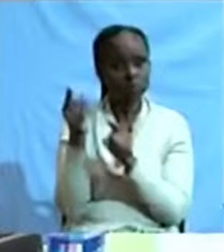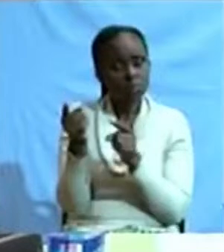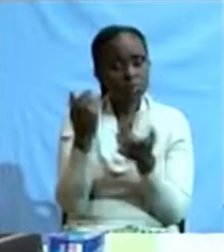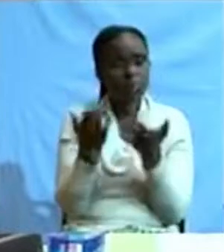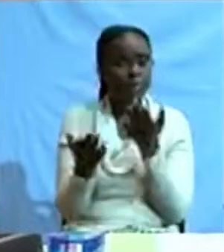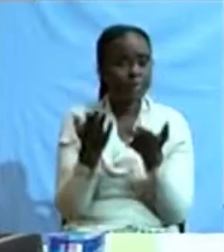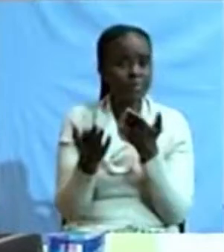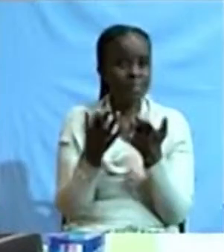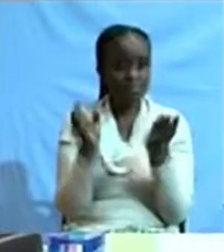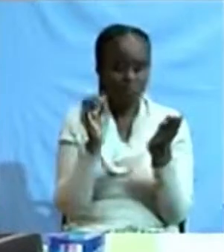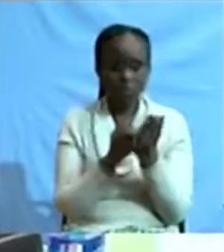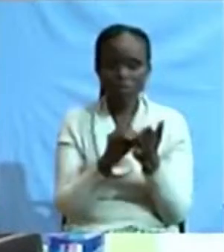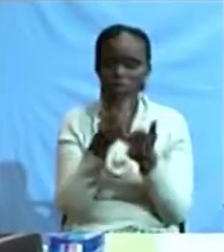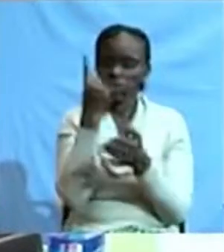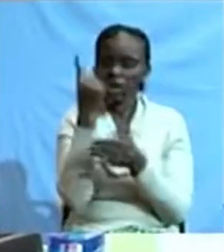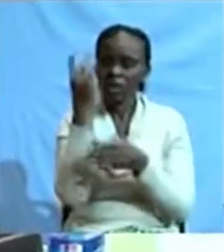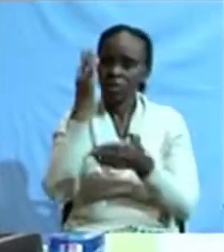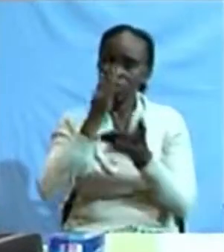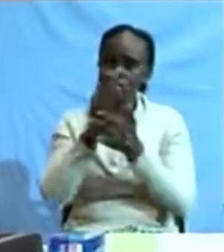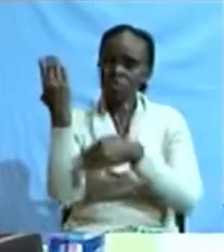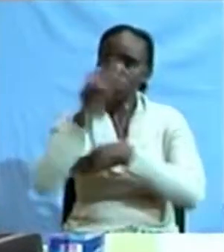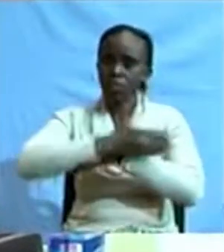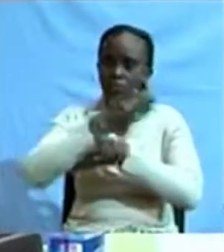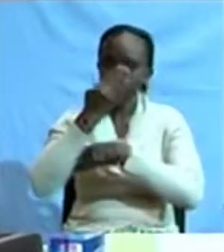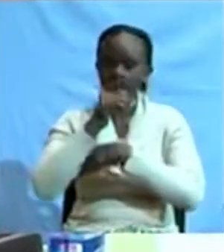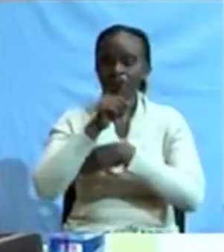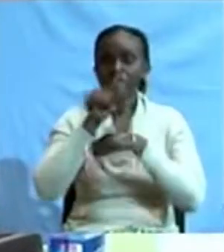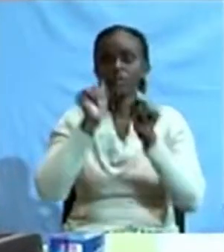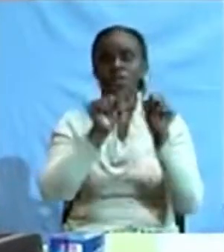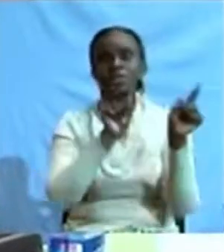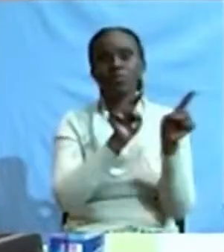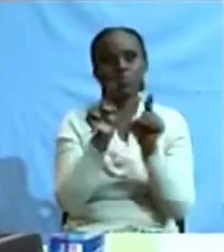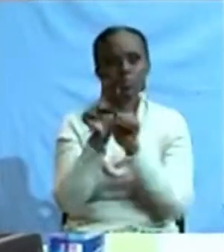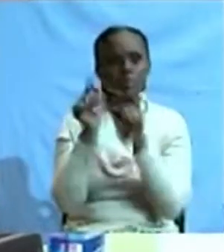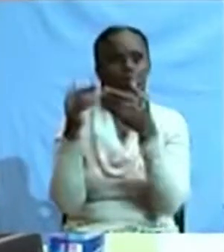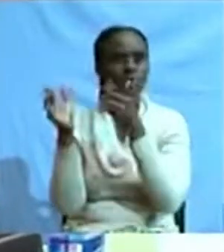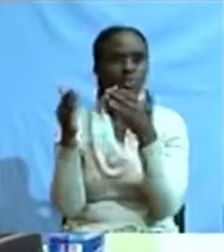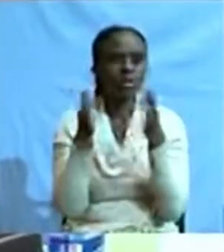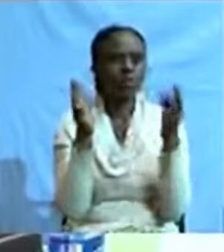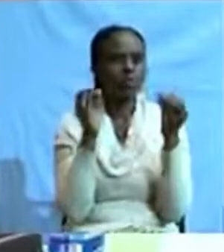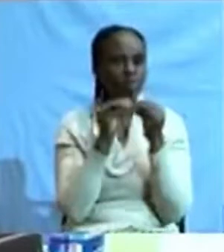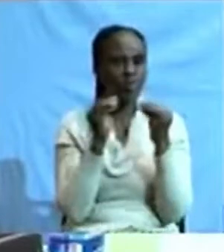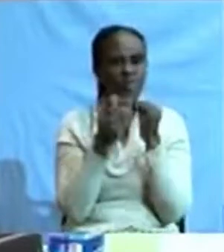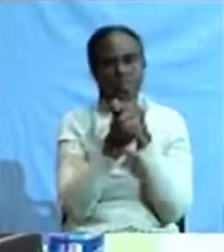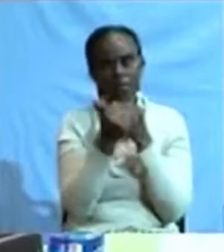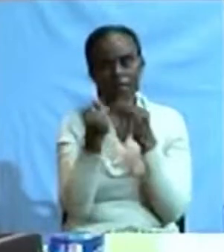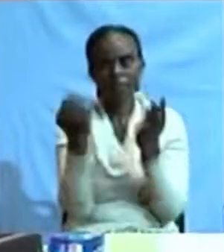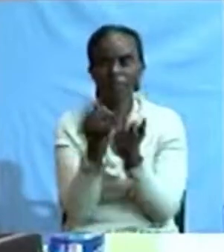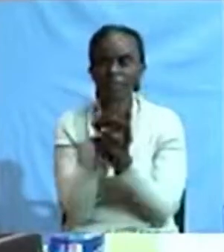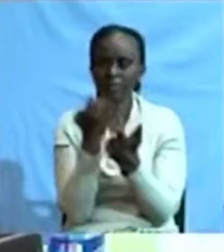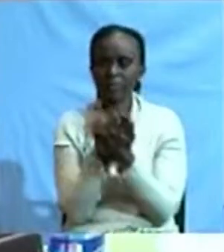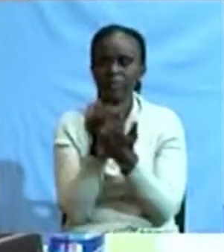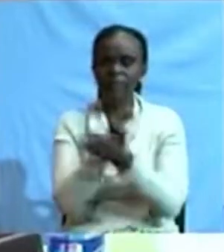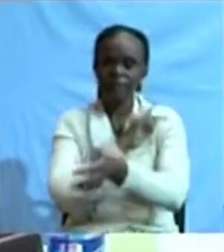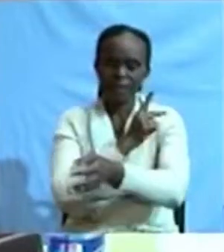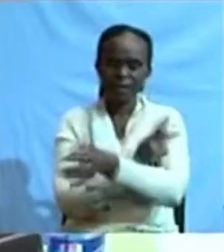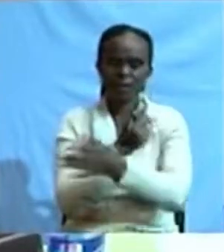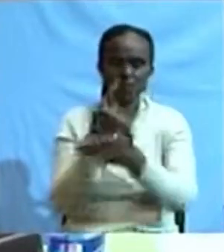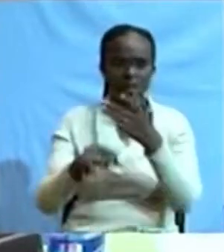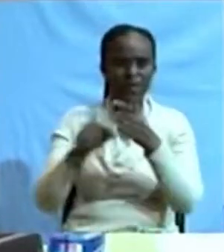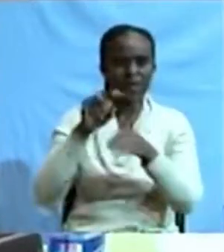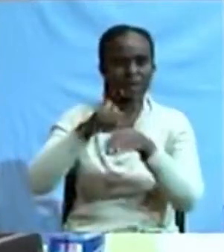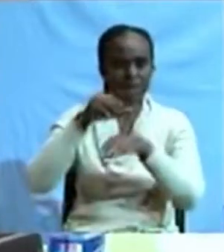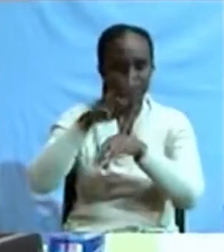maybe put as a one-stop border post, I think that can also unlock now the other economic potentials for